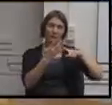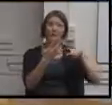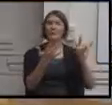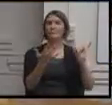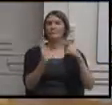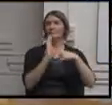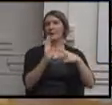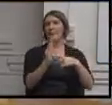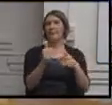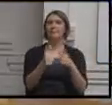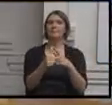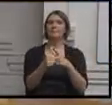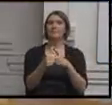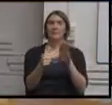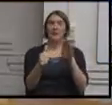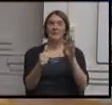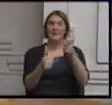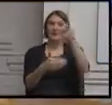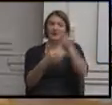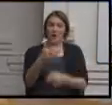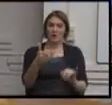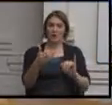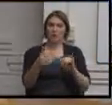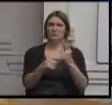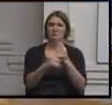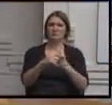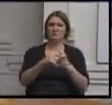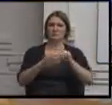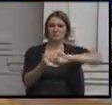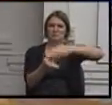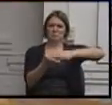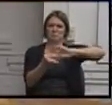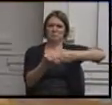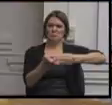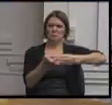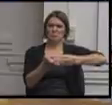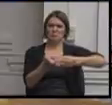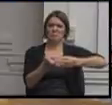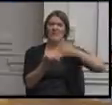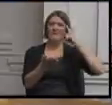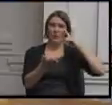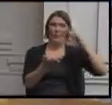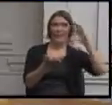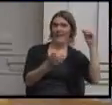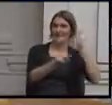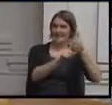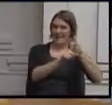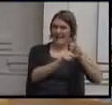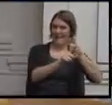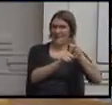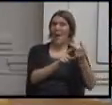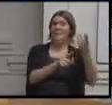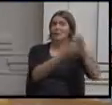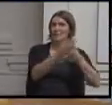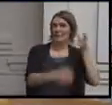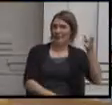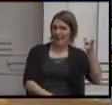include, among other things, the base cost of insurance for the broker, It would include